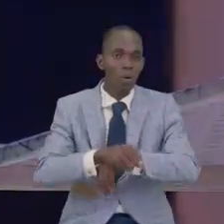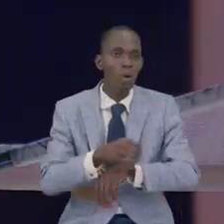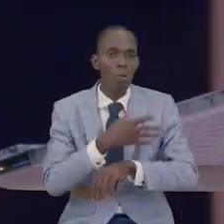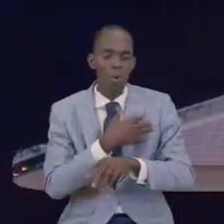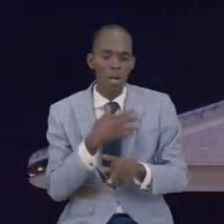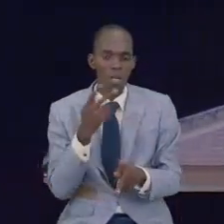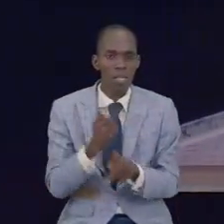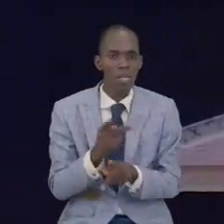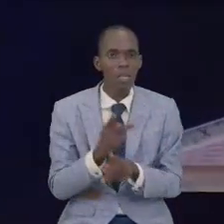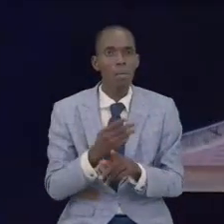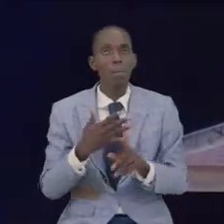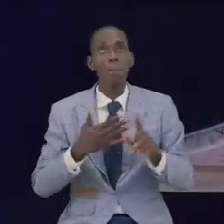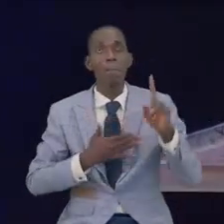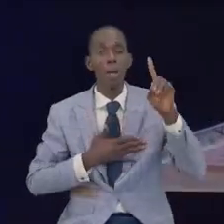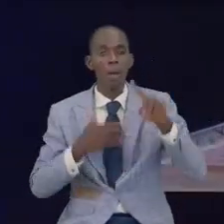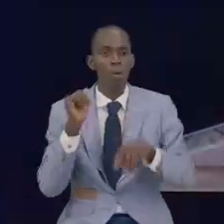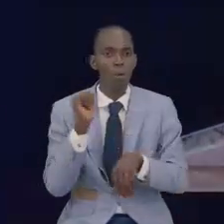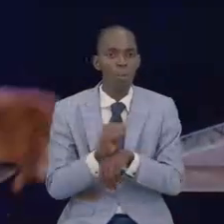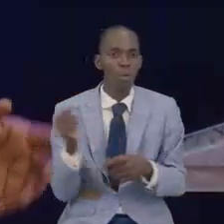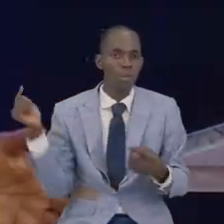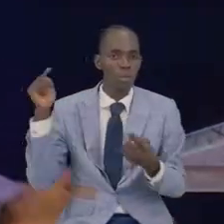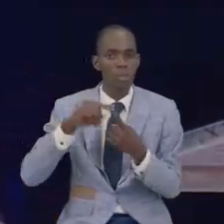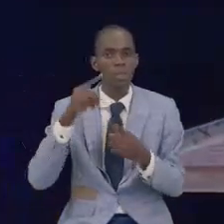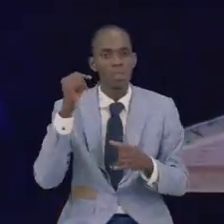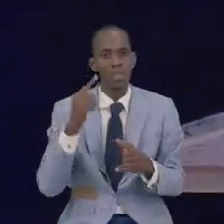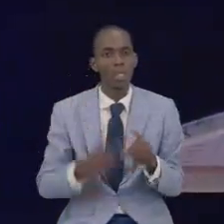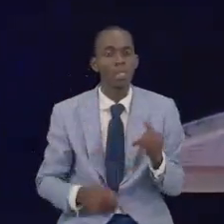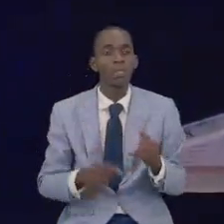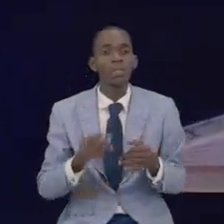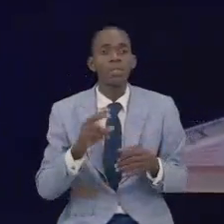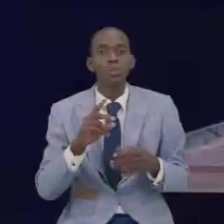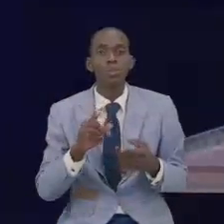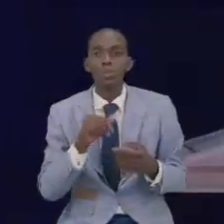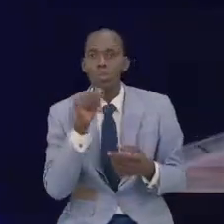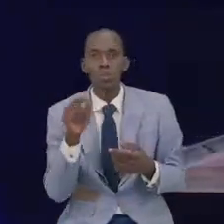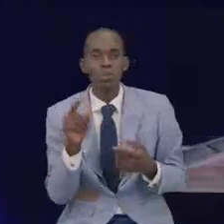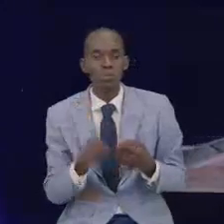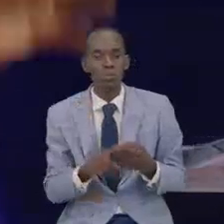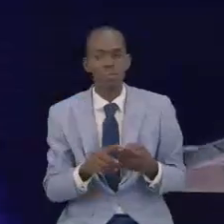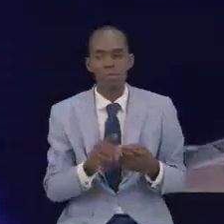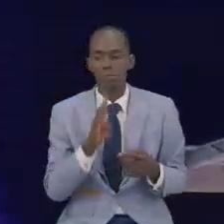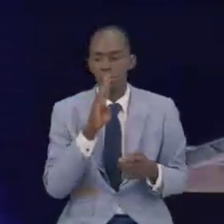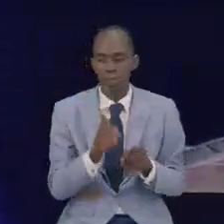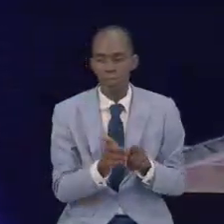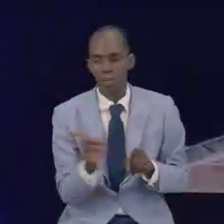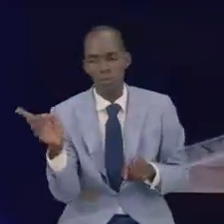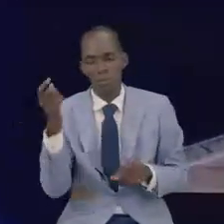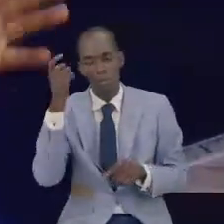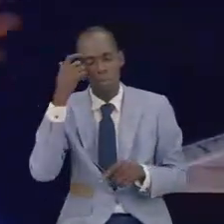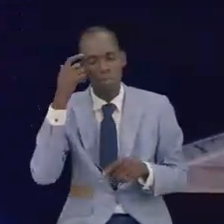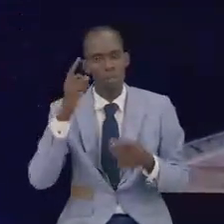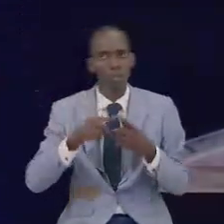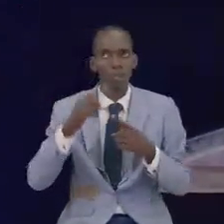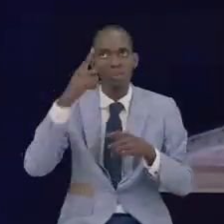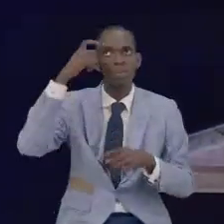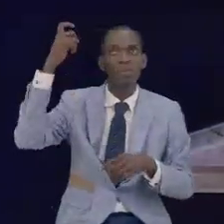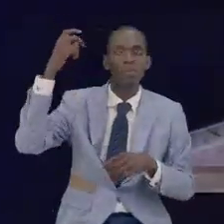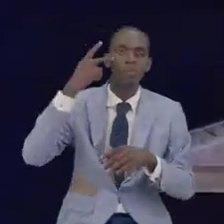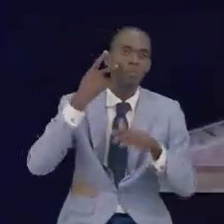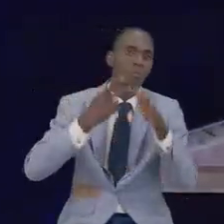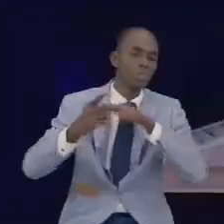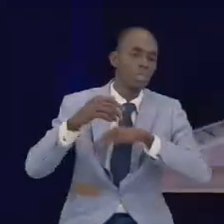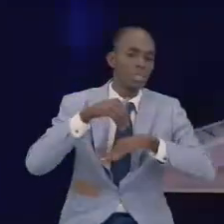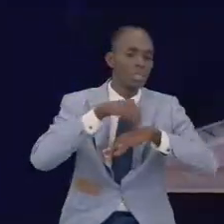my works unto the end, not being diverted, now dreams and vision, prophecy, and sending this